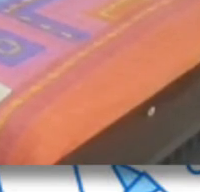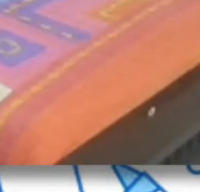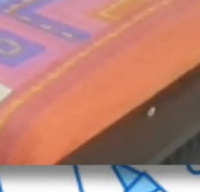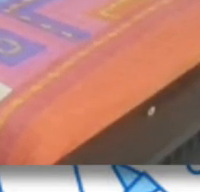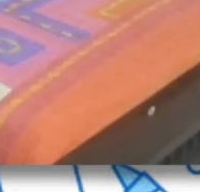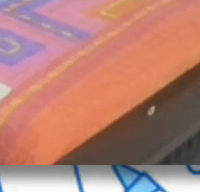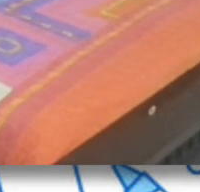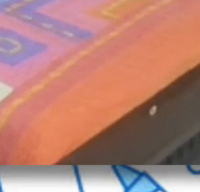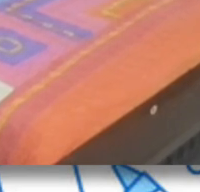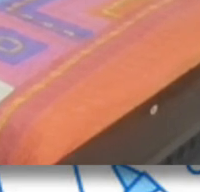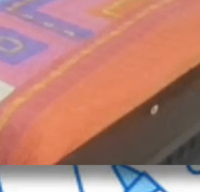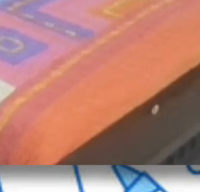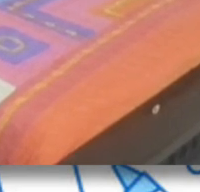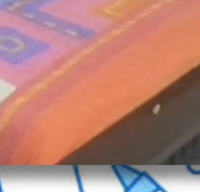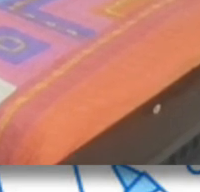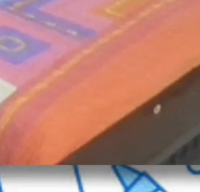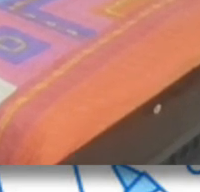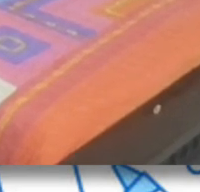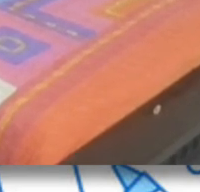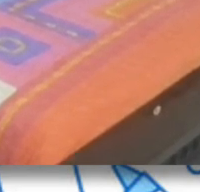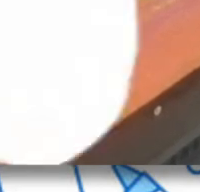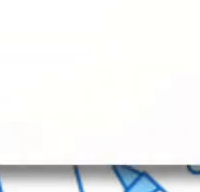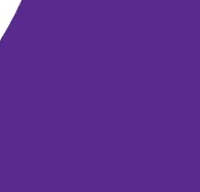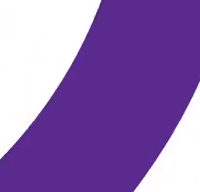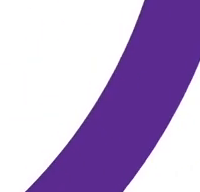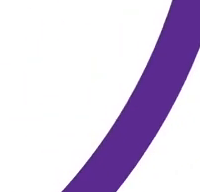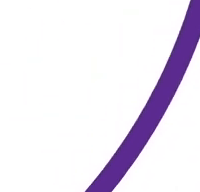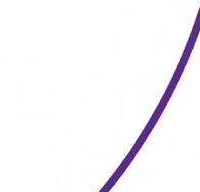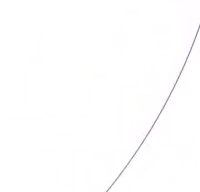It's bedtime, so I wear my pajamas.